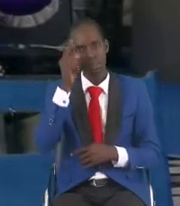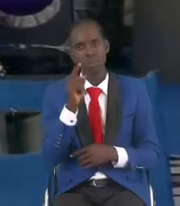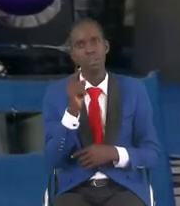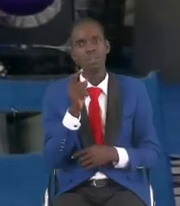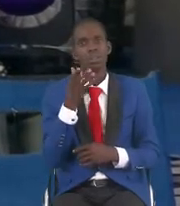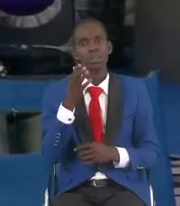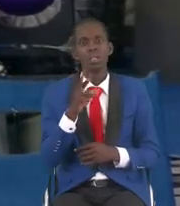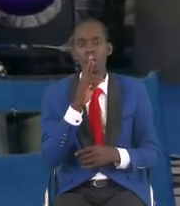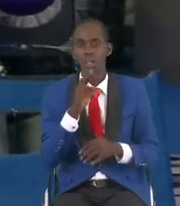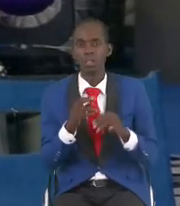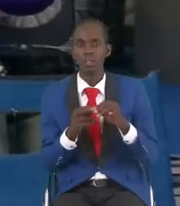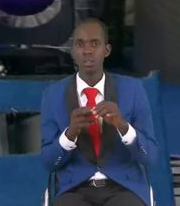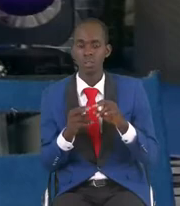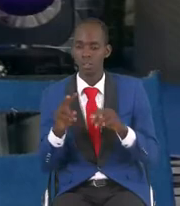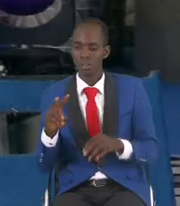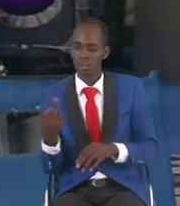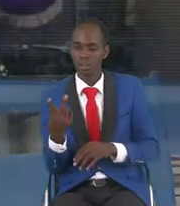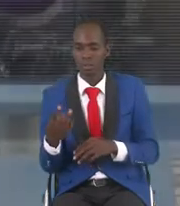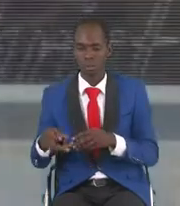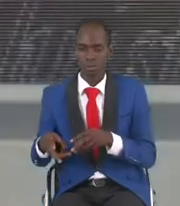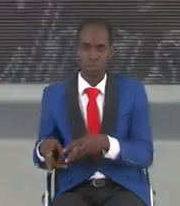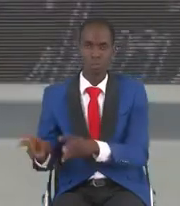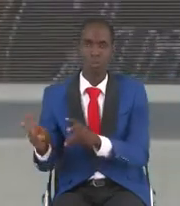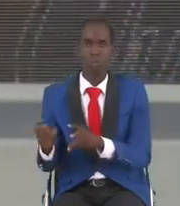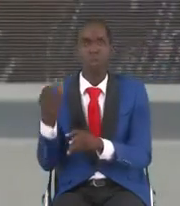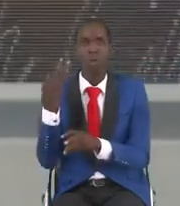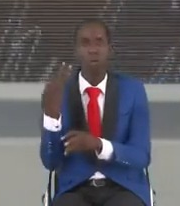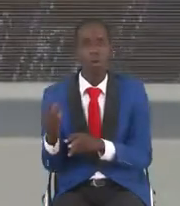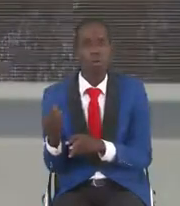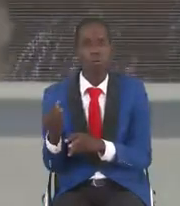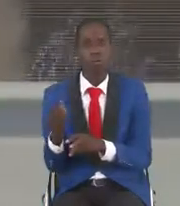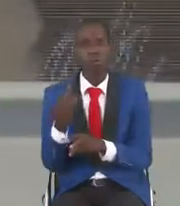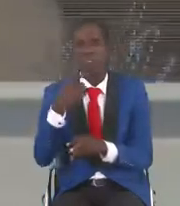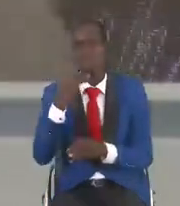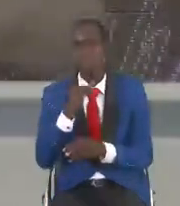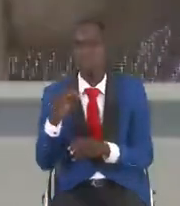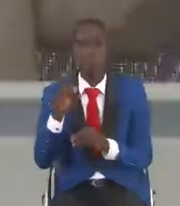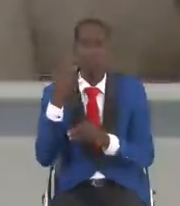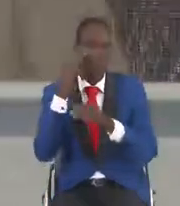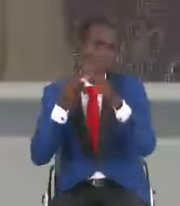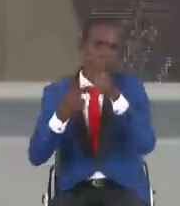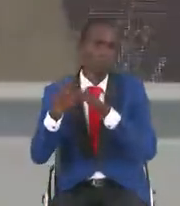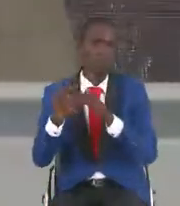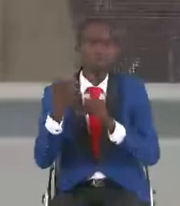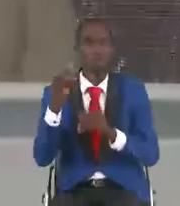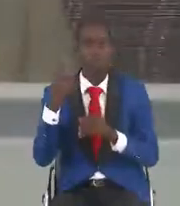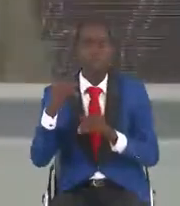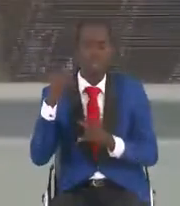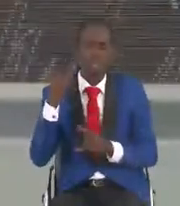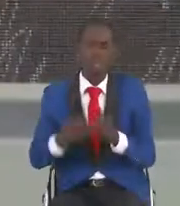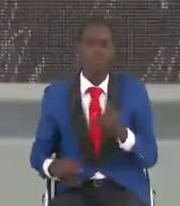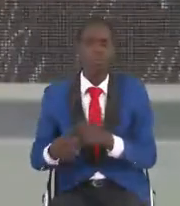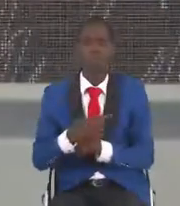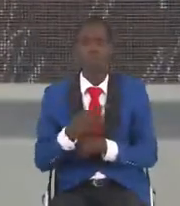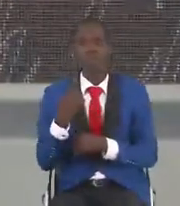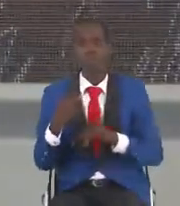stream. There's another stream of prediction, of prophecy for the last days. The first